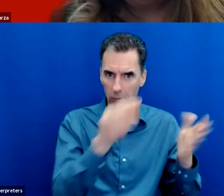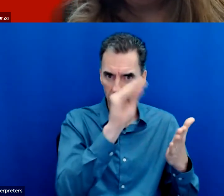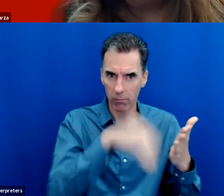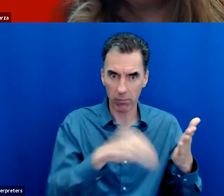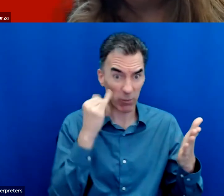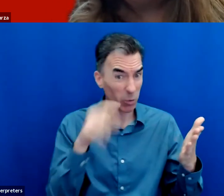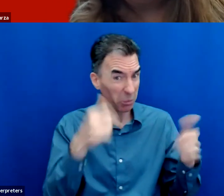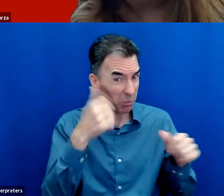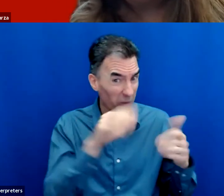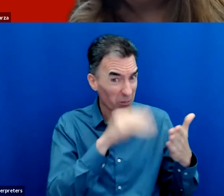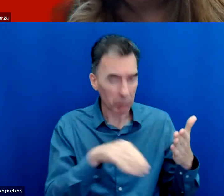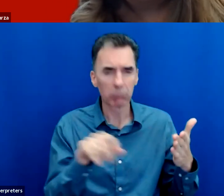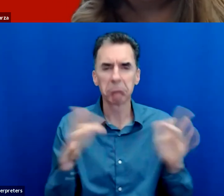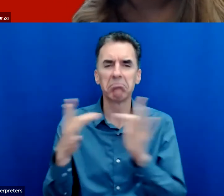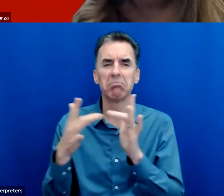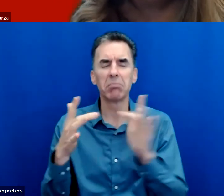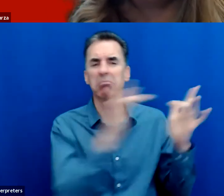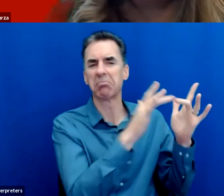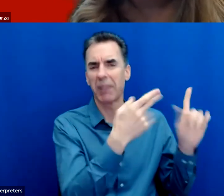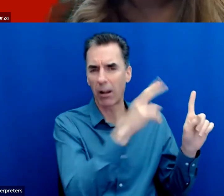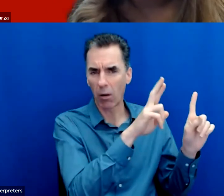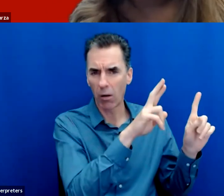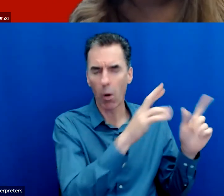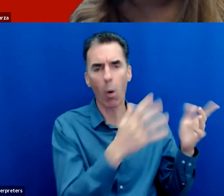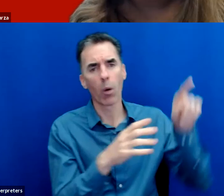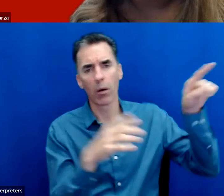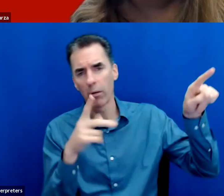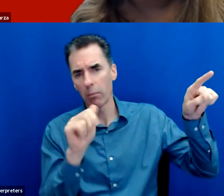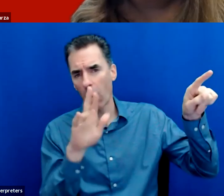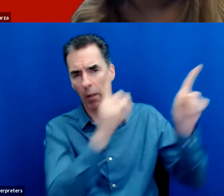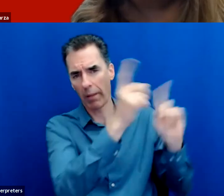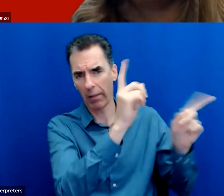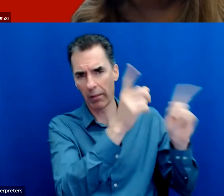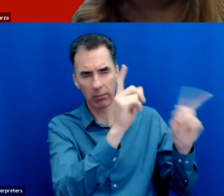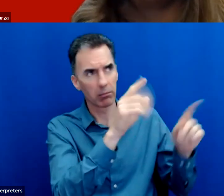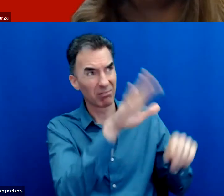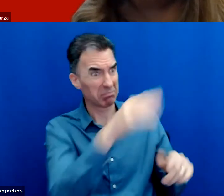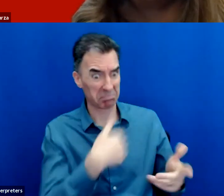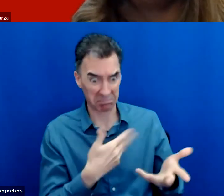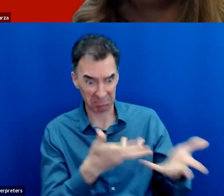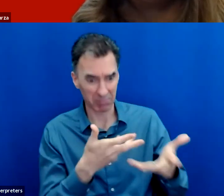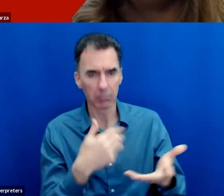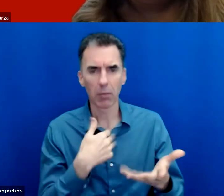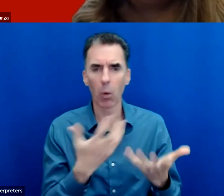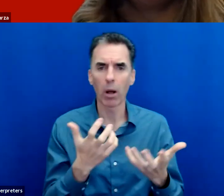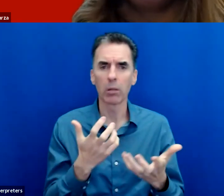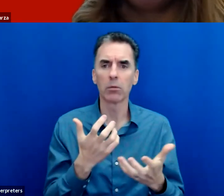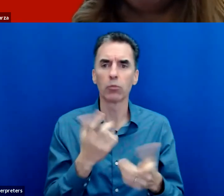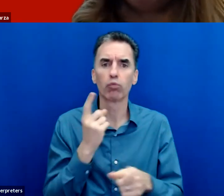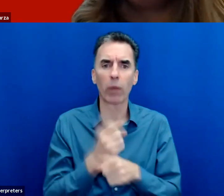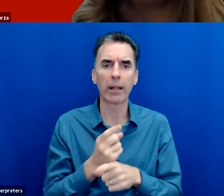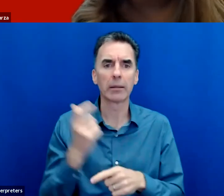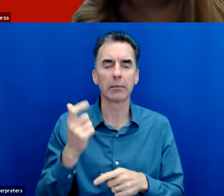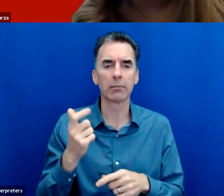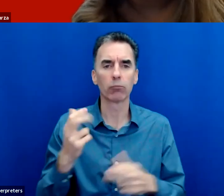that form, you can reach out to our HR techs or our payroll department so that they can ensure you're enrolled in your correct pension